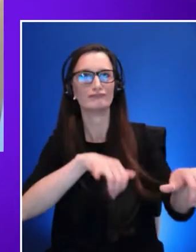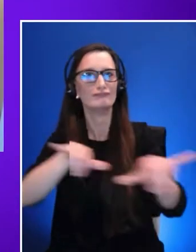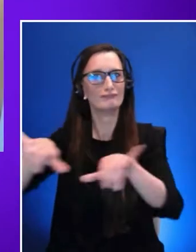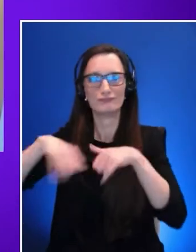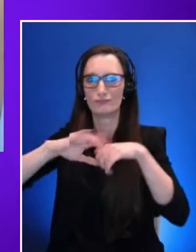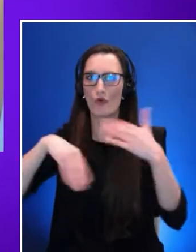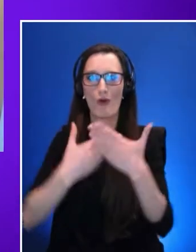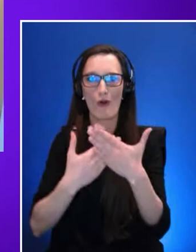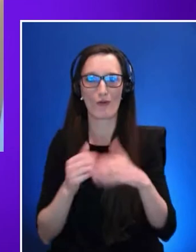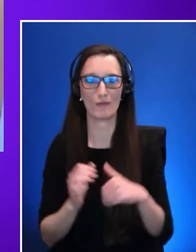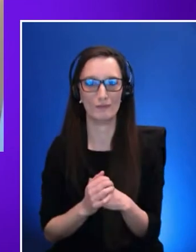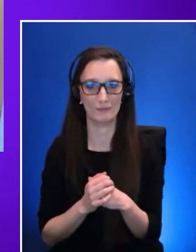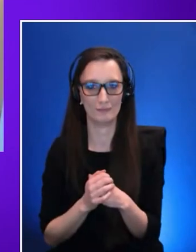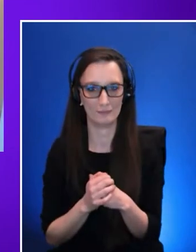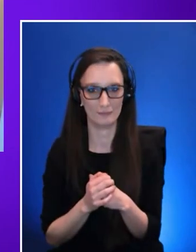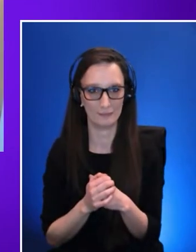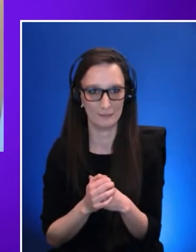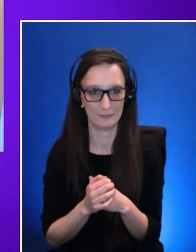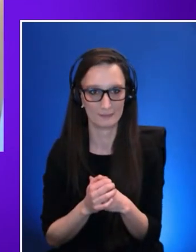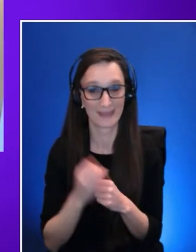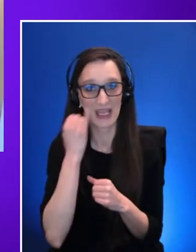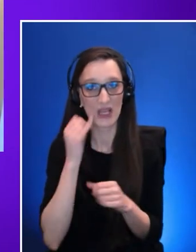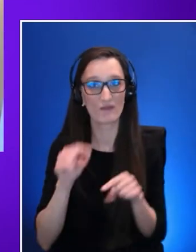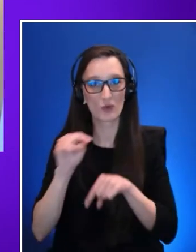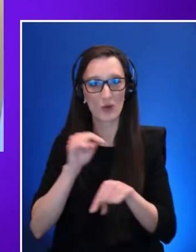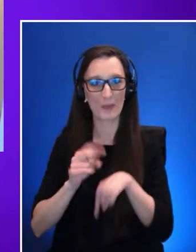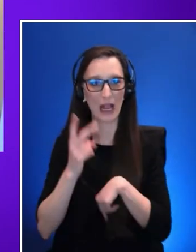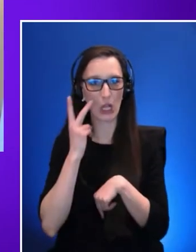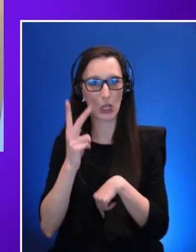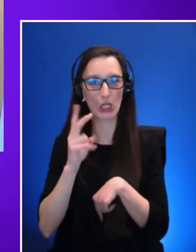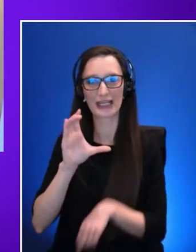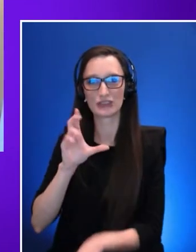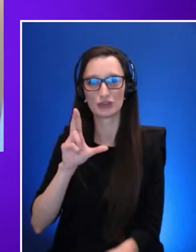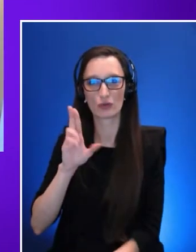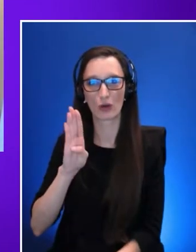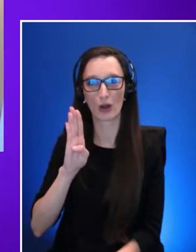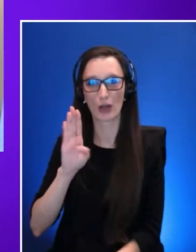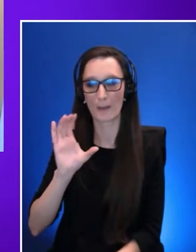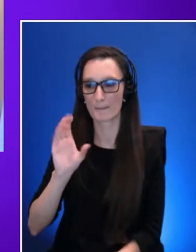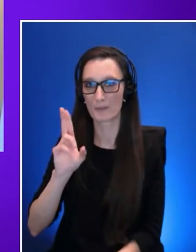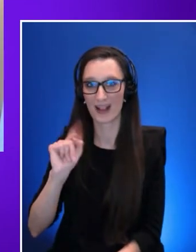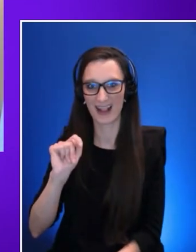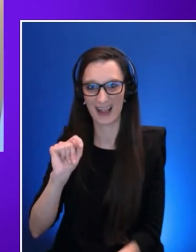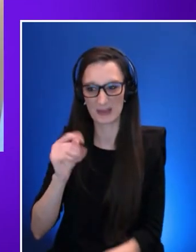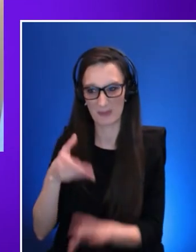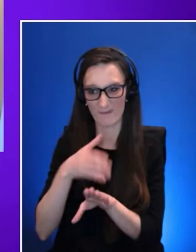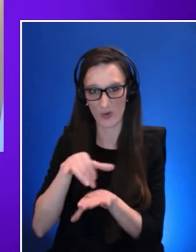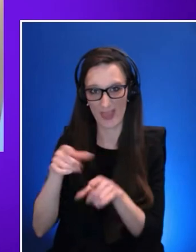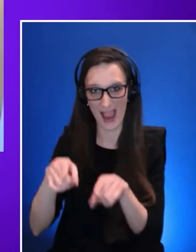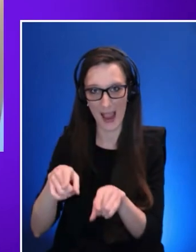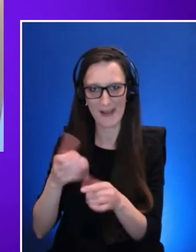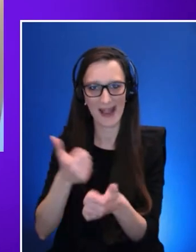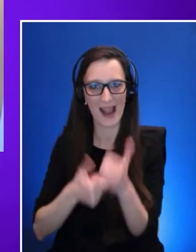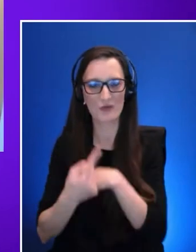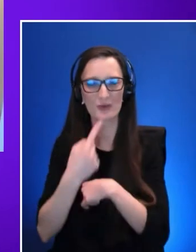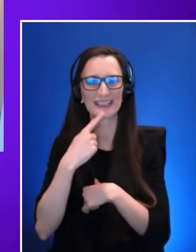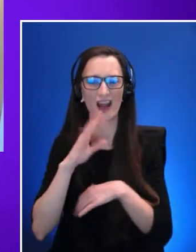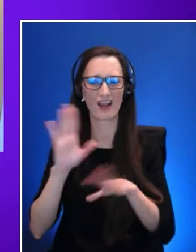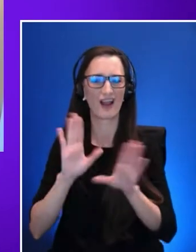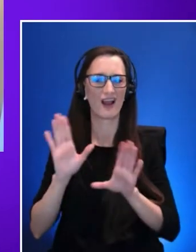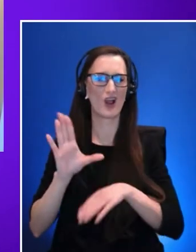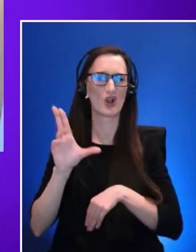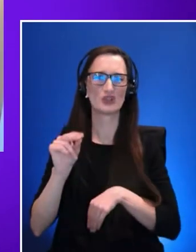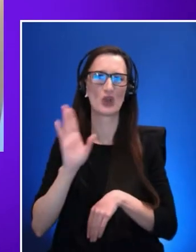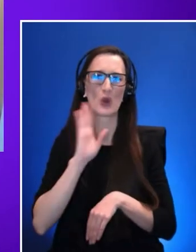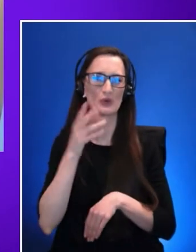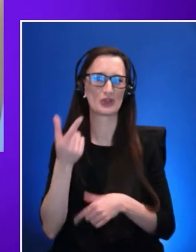looking at something as simple as curb cuts. So before curb cuts, they said, well, nobody's going to use them. We never see anybody out in wheelchairs. Well, they're